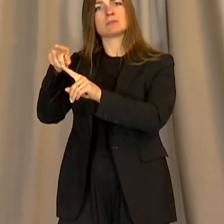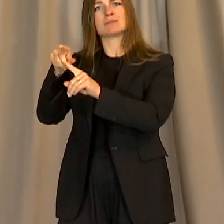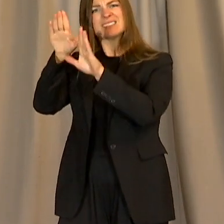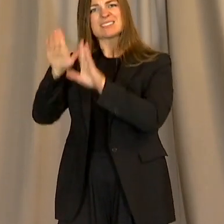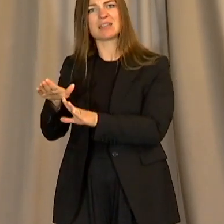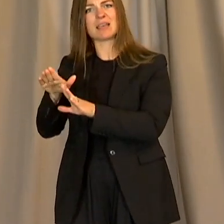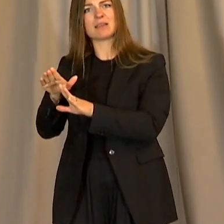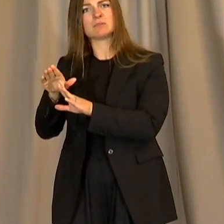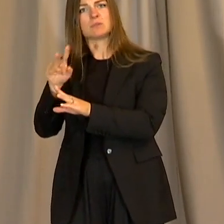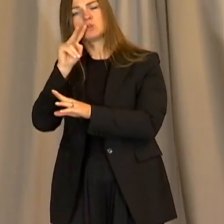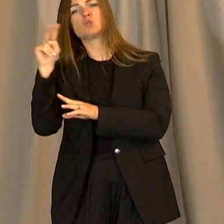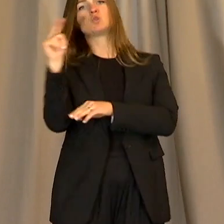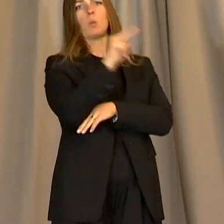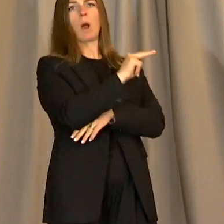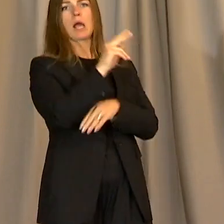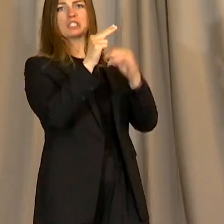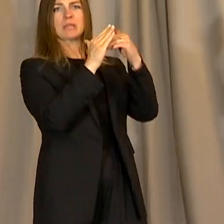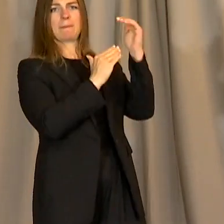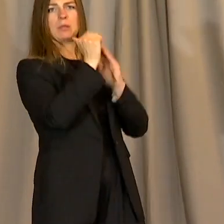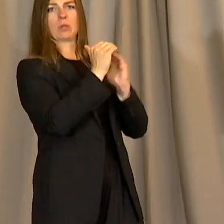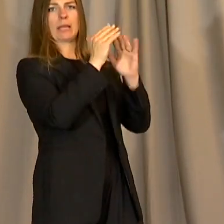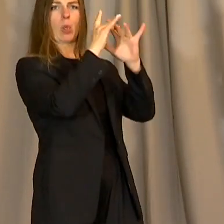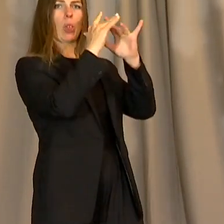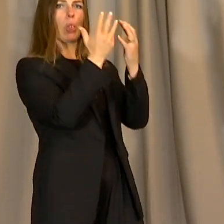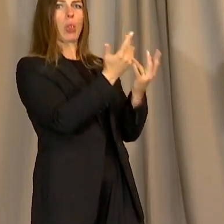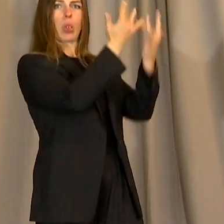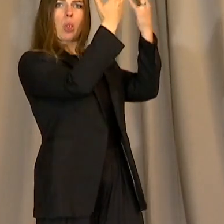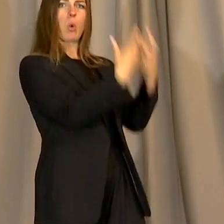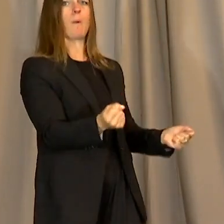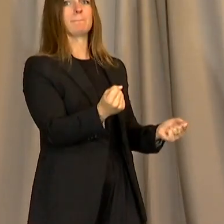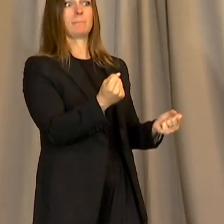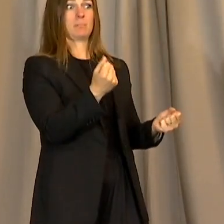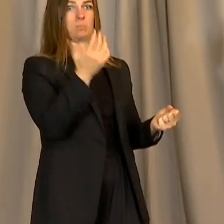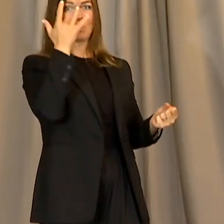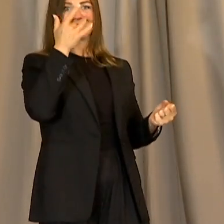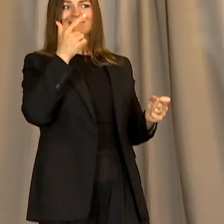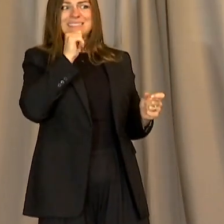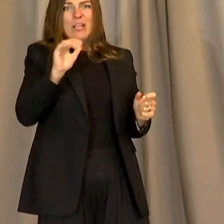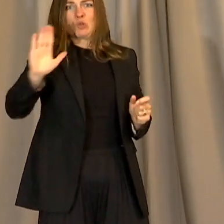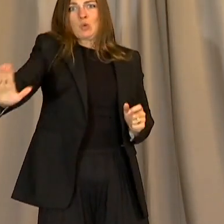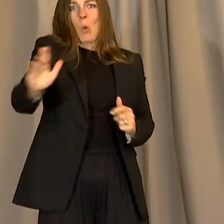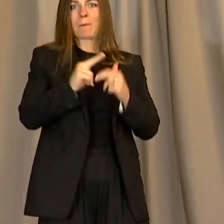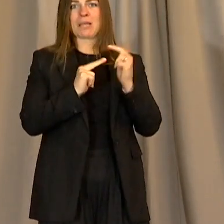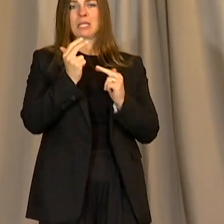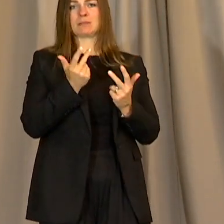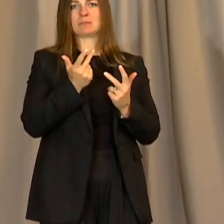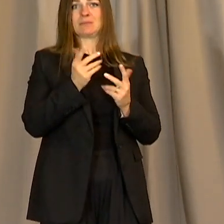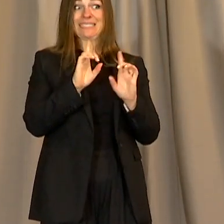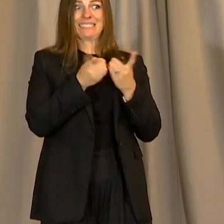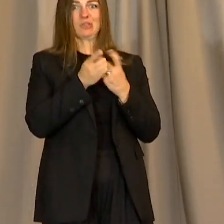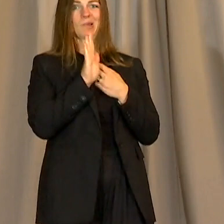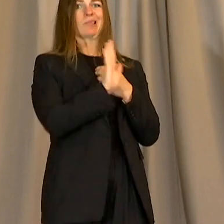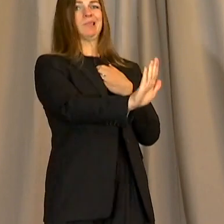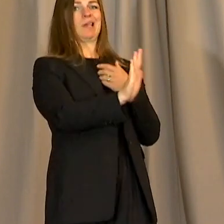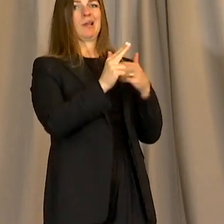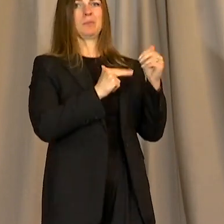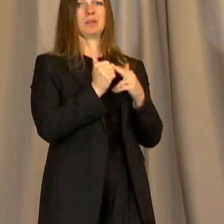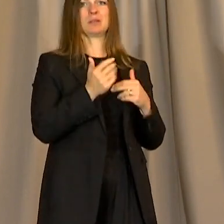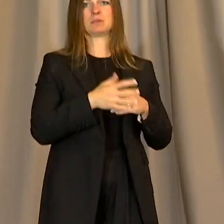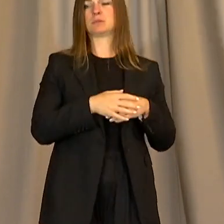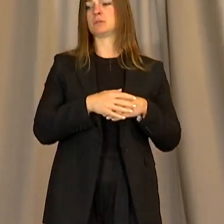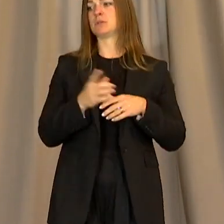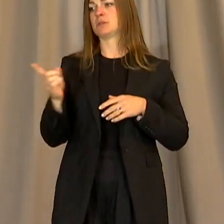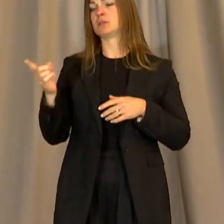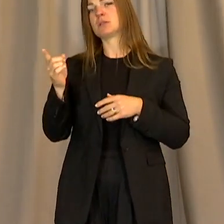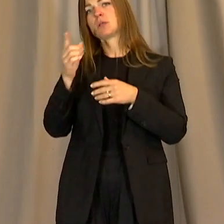to watch your building burn, particularly because it's not your building. Belongs to the district. And she was like, well, I just feel